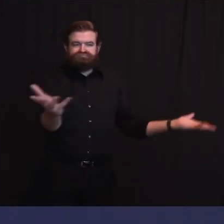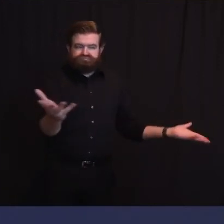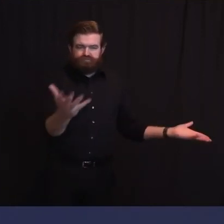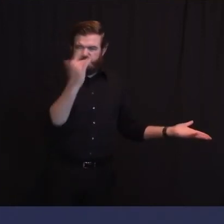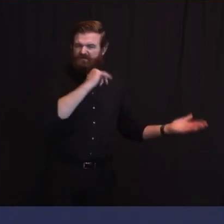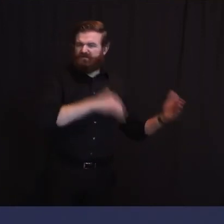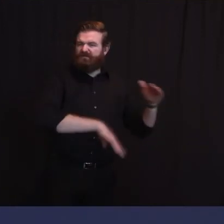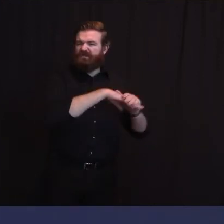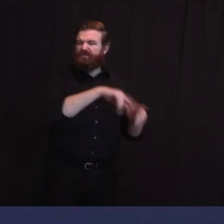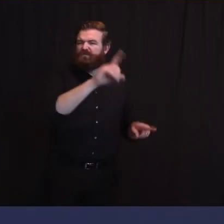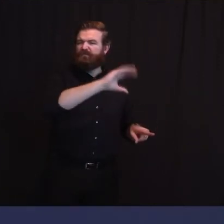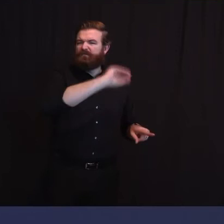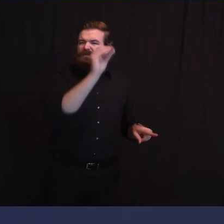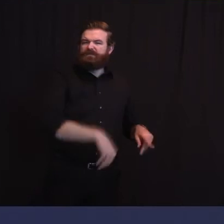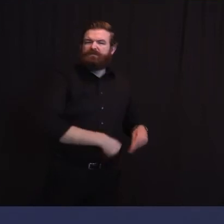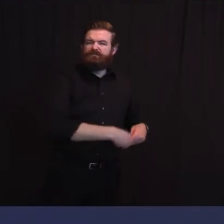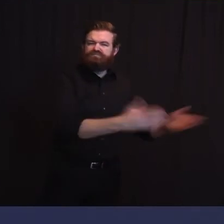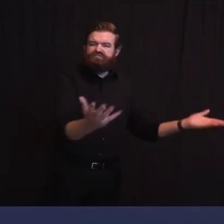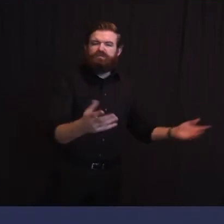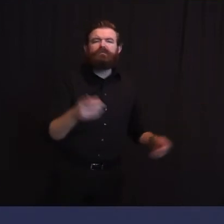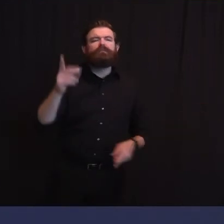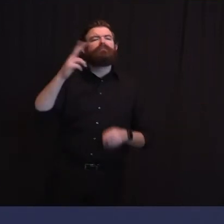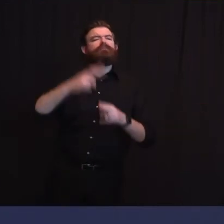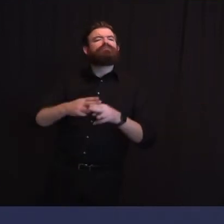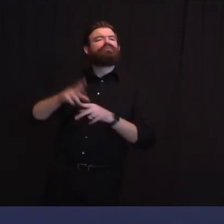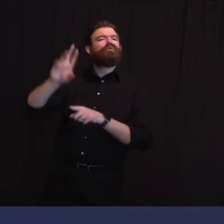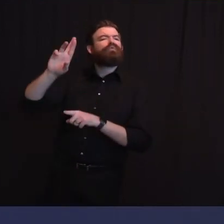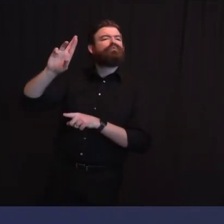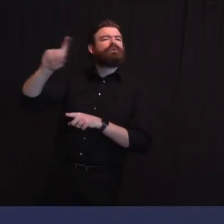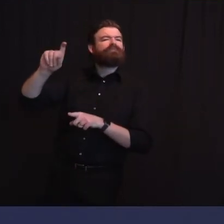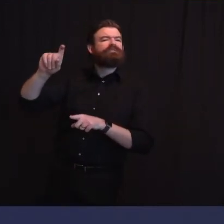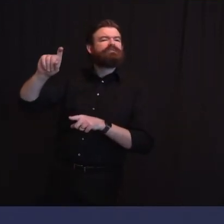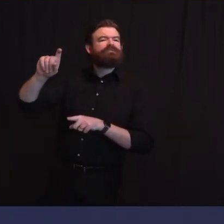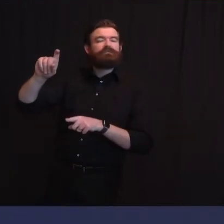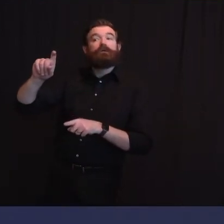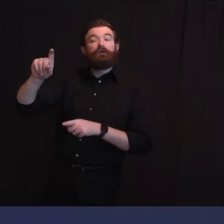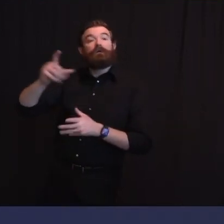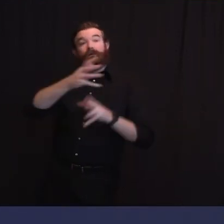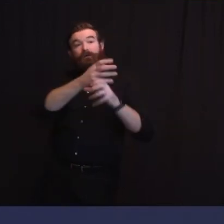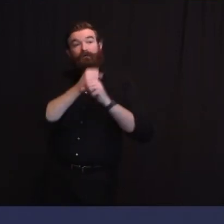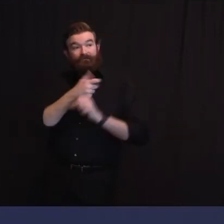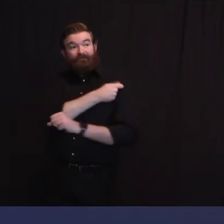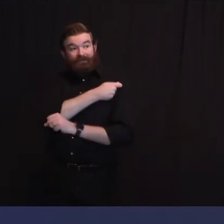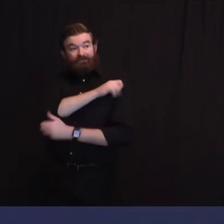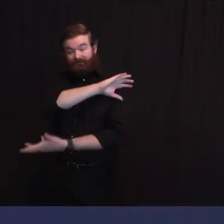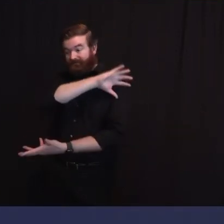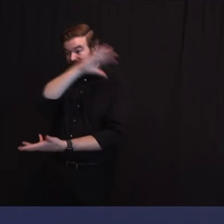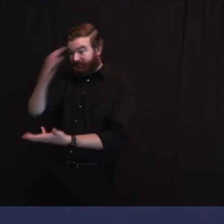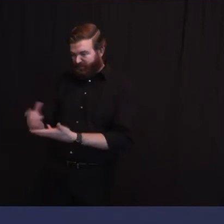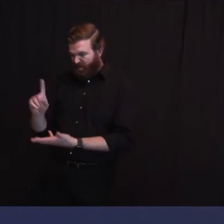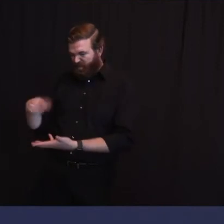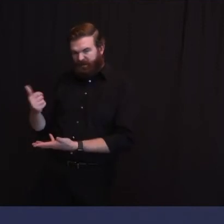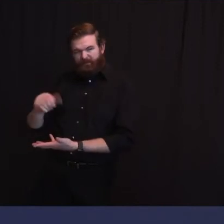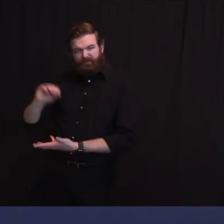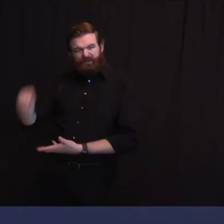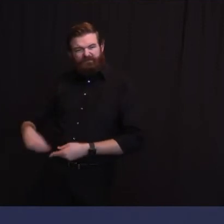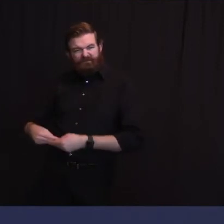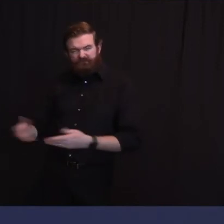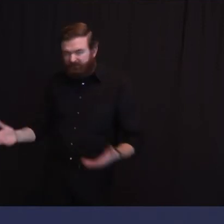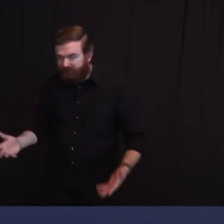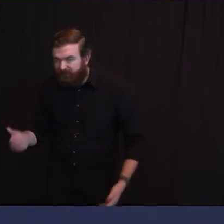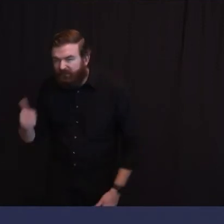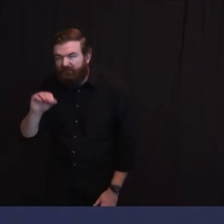pharmacies are just at 10%? And then the vaccines that aren't being used, what's happening to those? Are they put up for grabs for people who don't have an